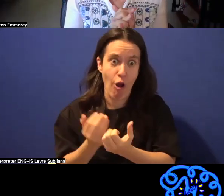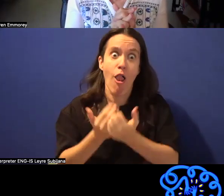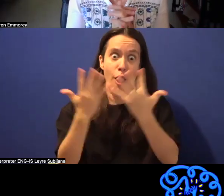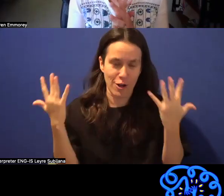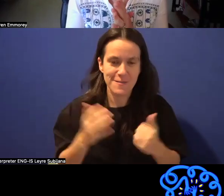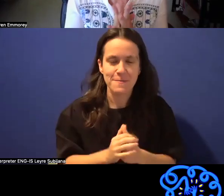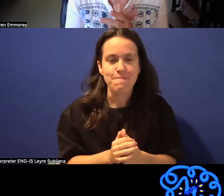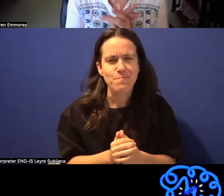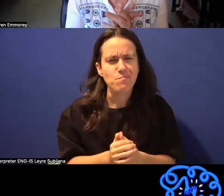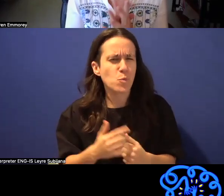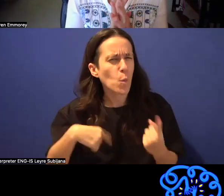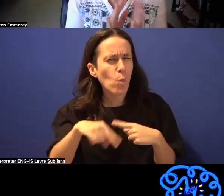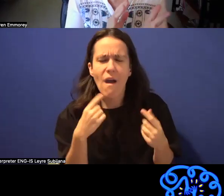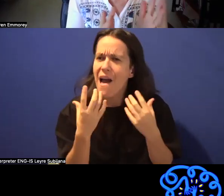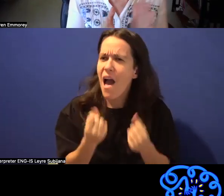something like